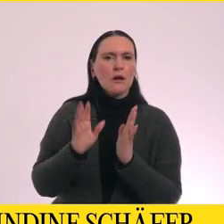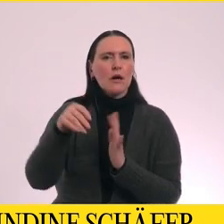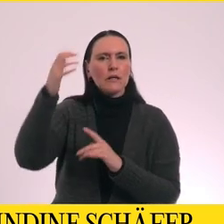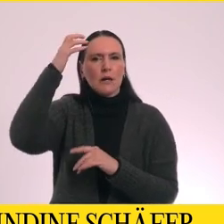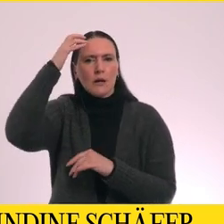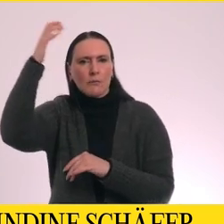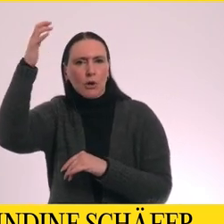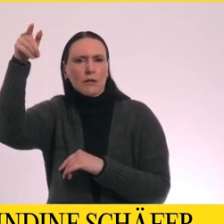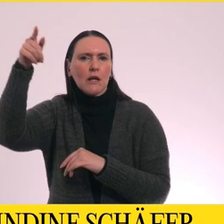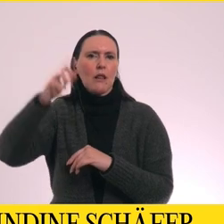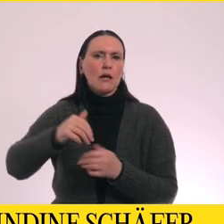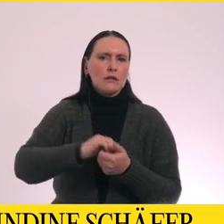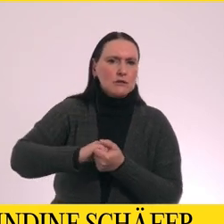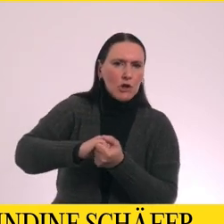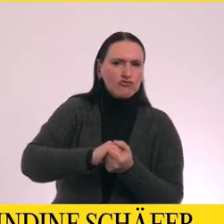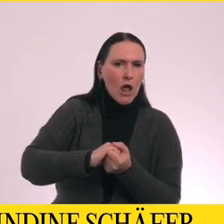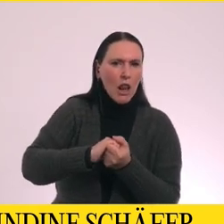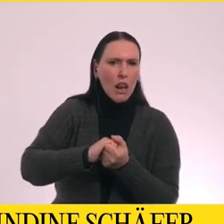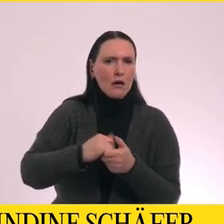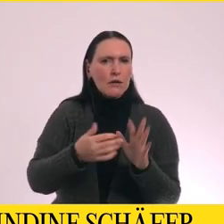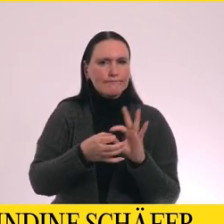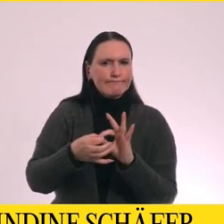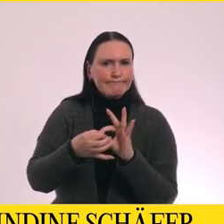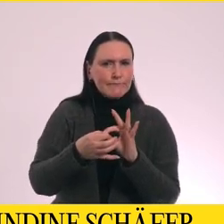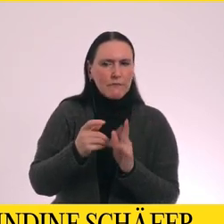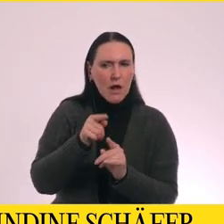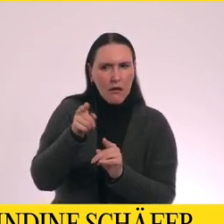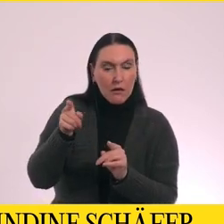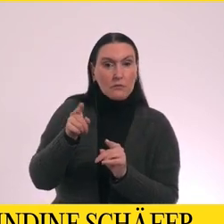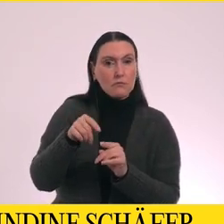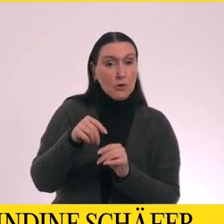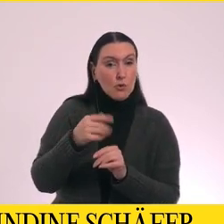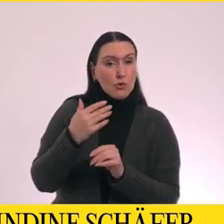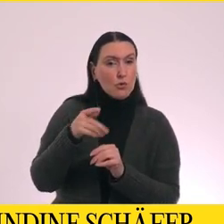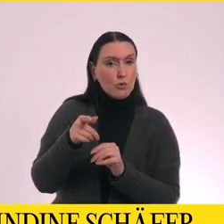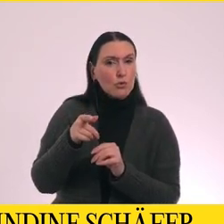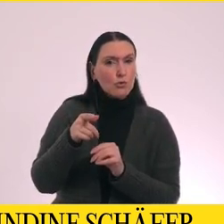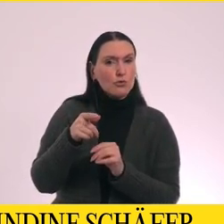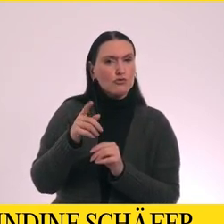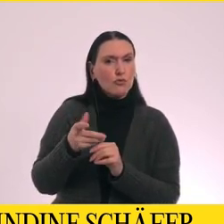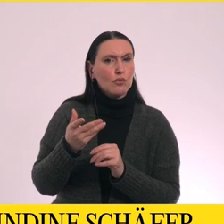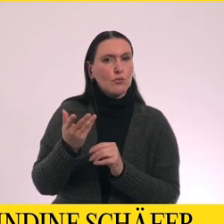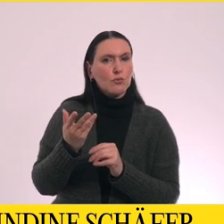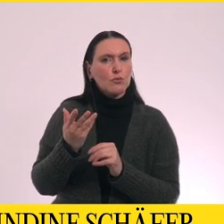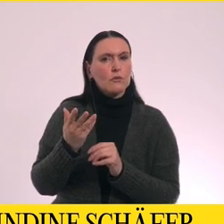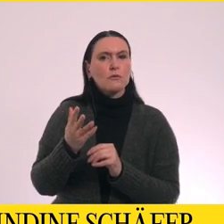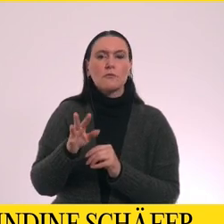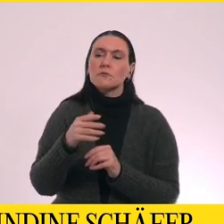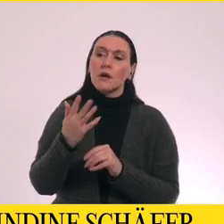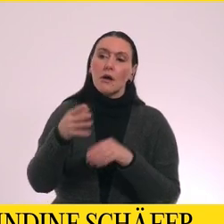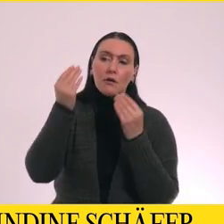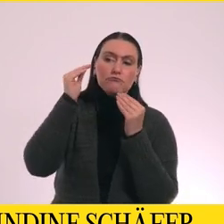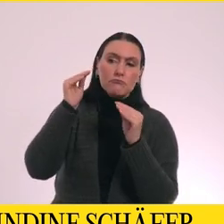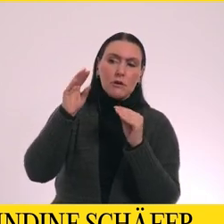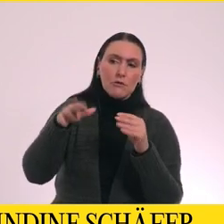social contexts and allow them to inform actions. But there has